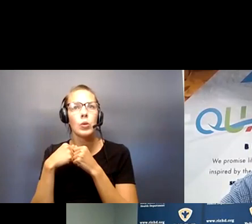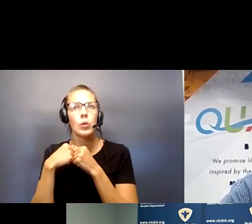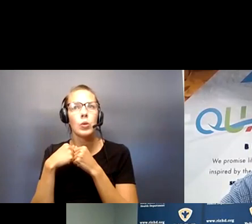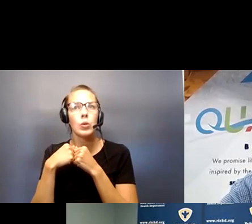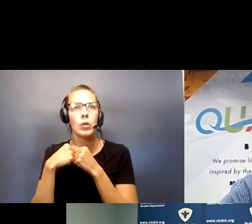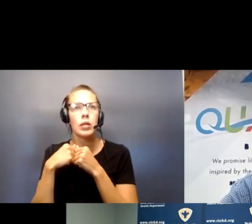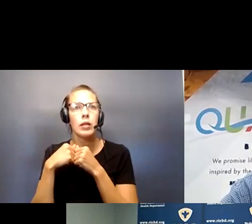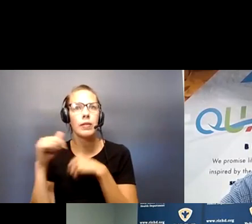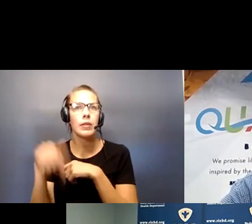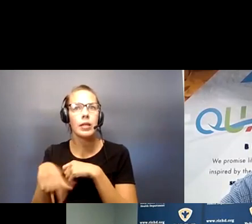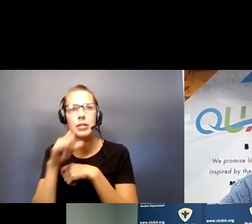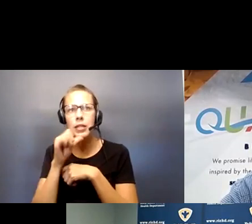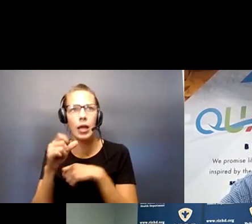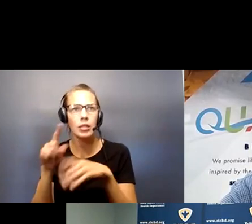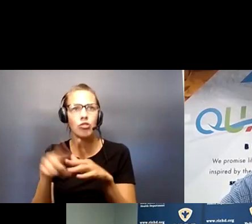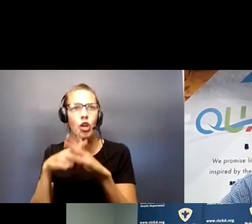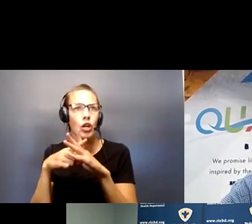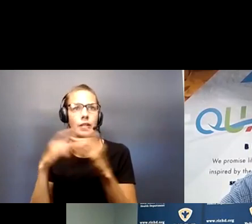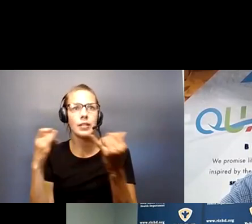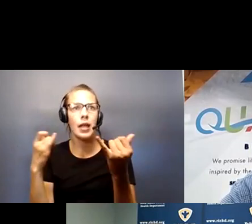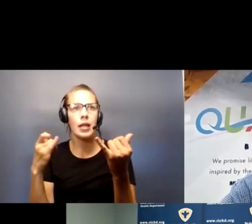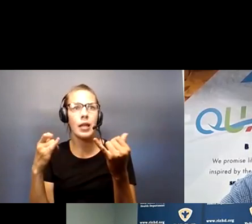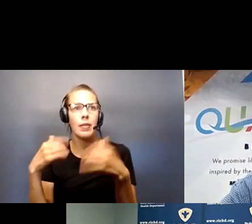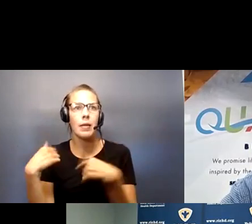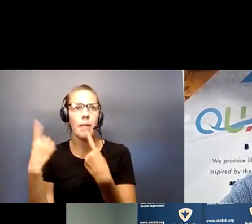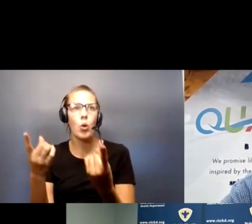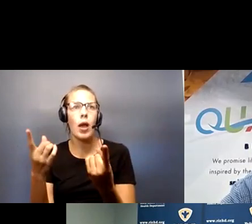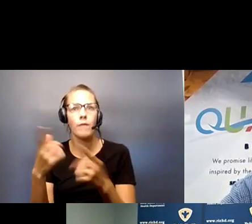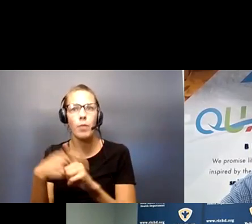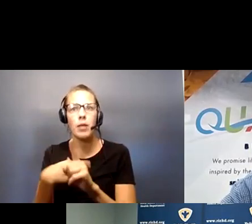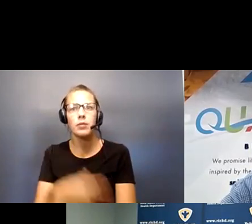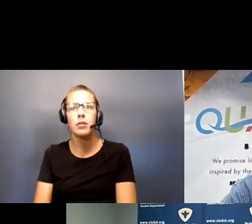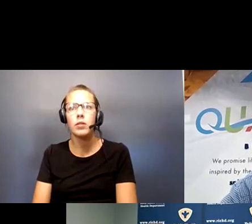this certainly is not starting today. This has been going on for months.